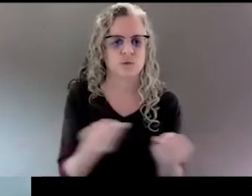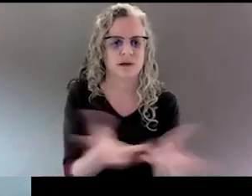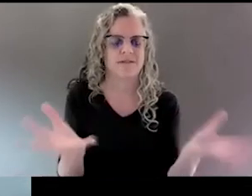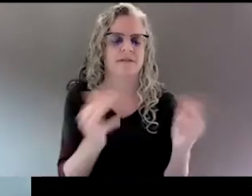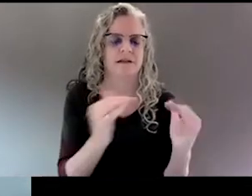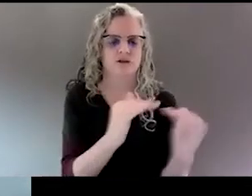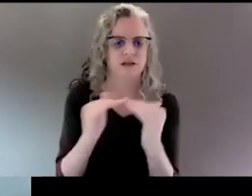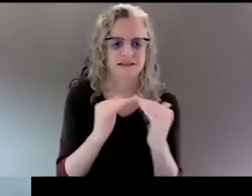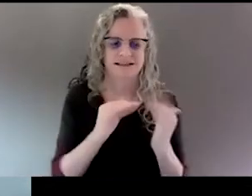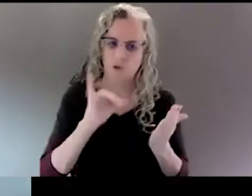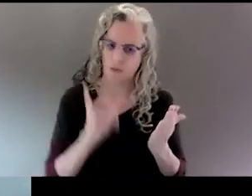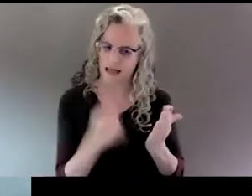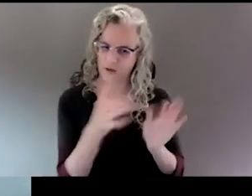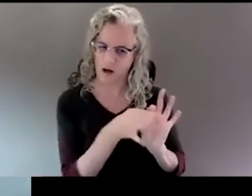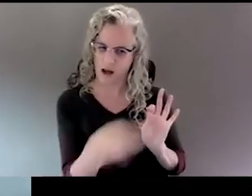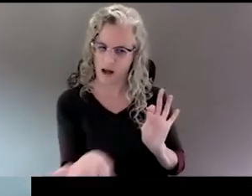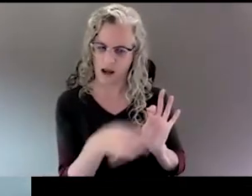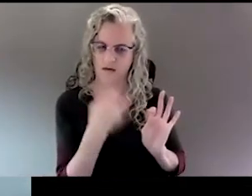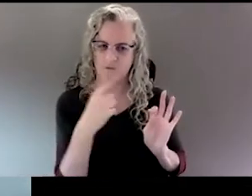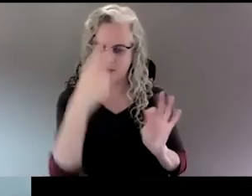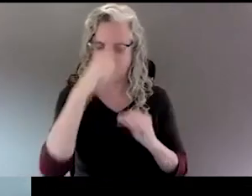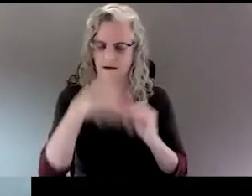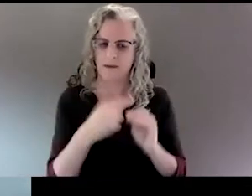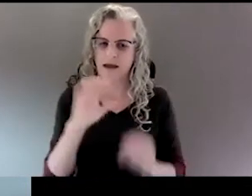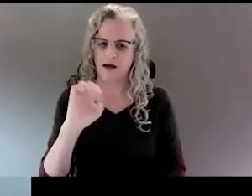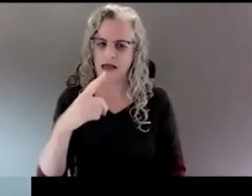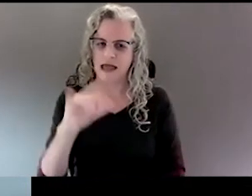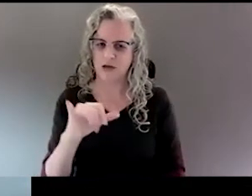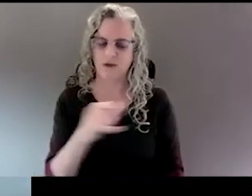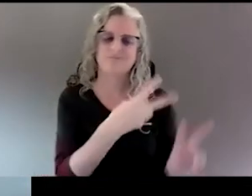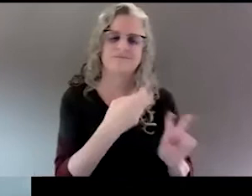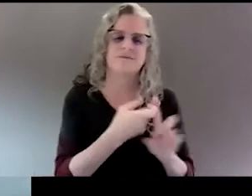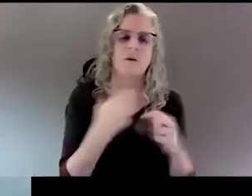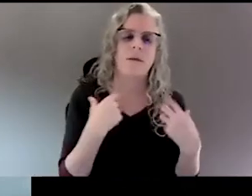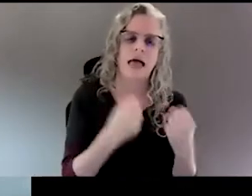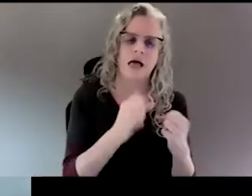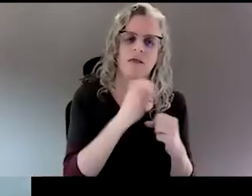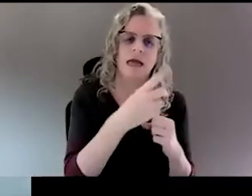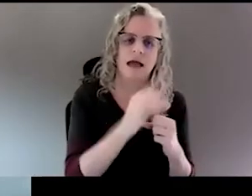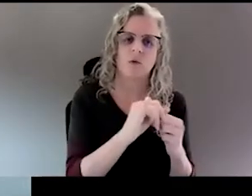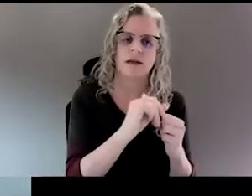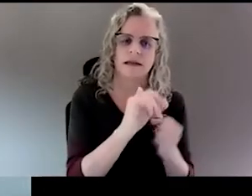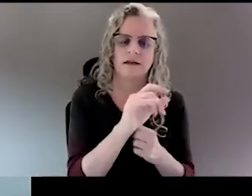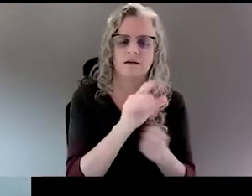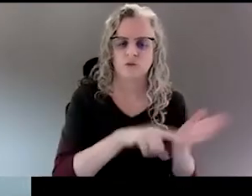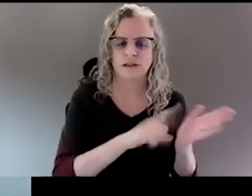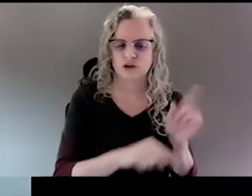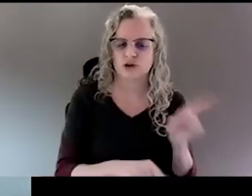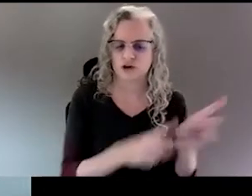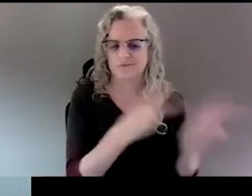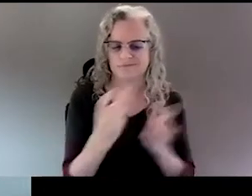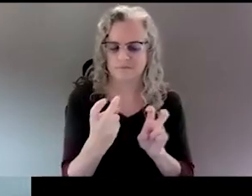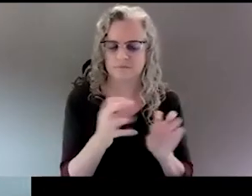about equity. It comes from the health equity literature. We've not had a chance to really dig in deep and to look